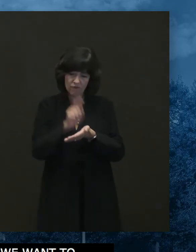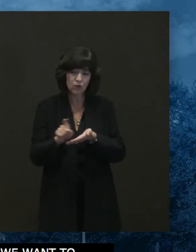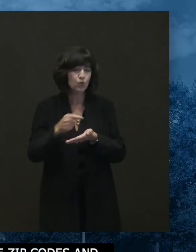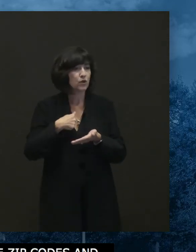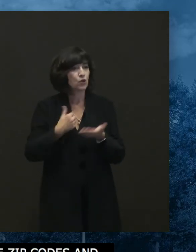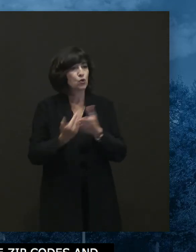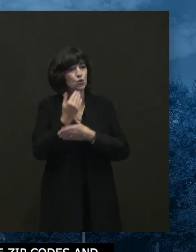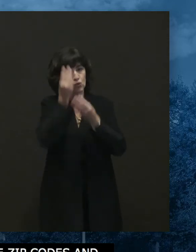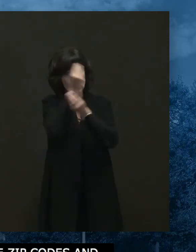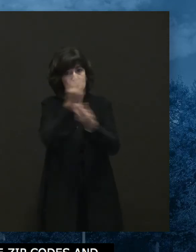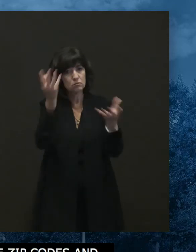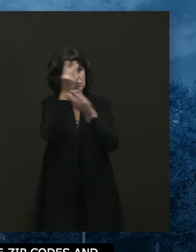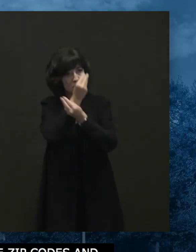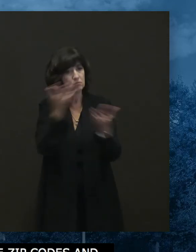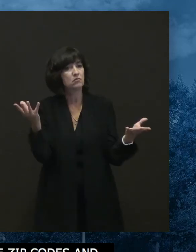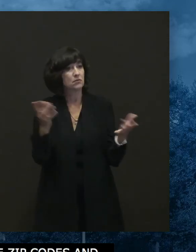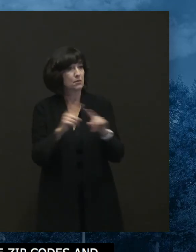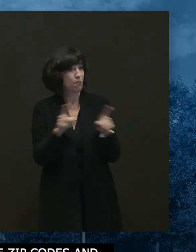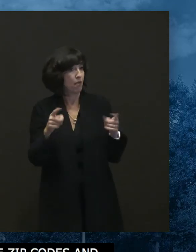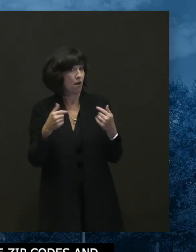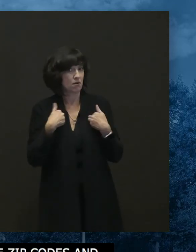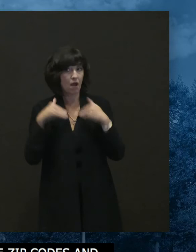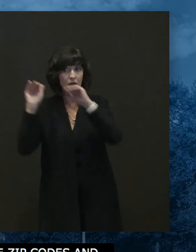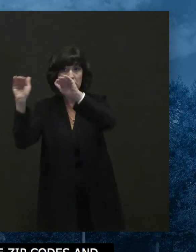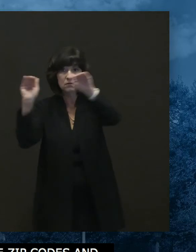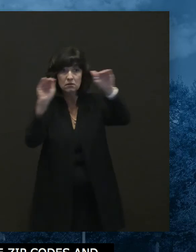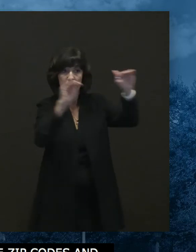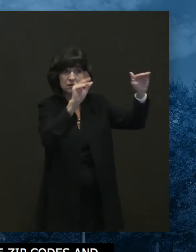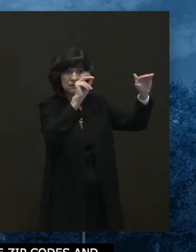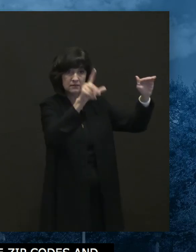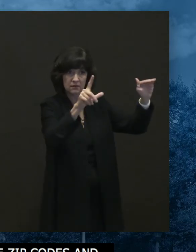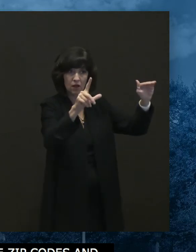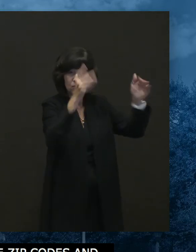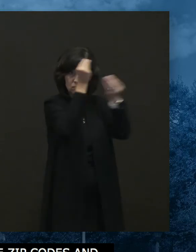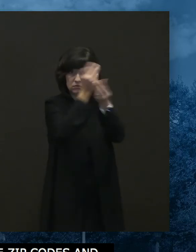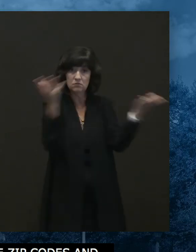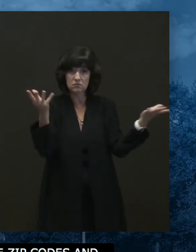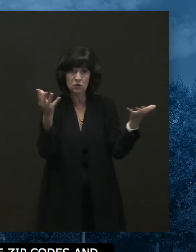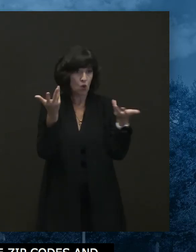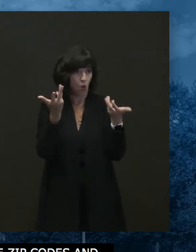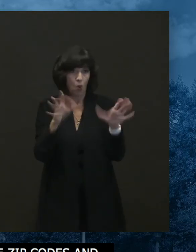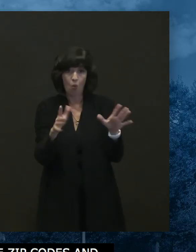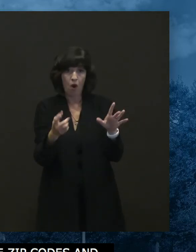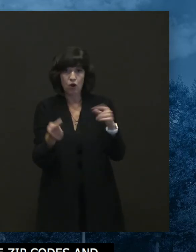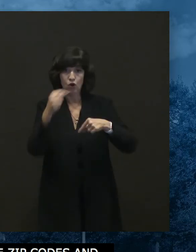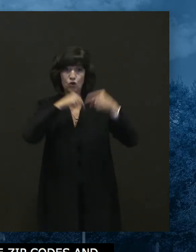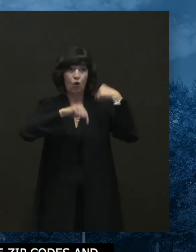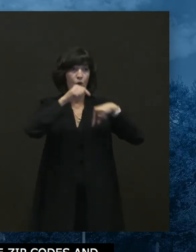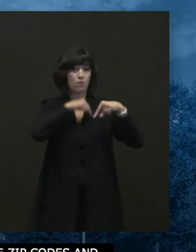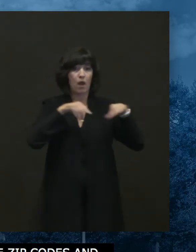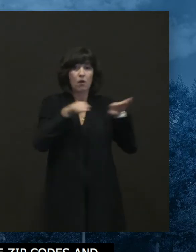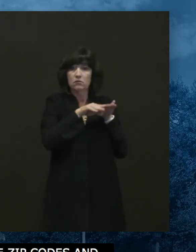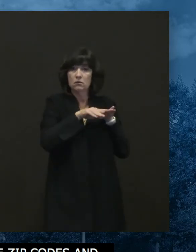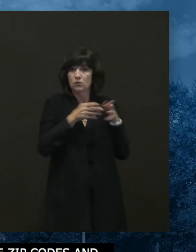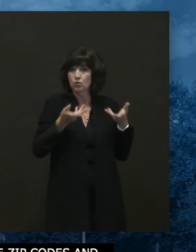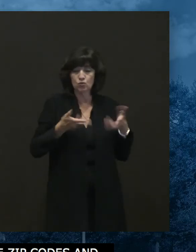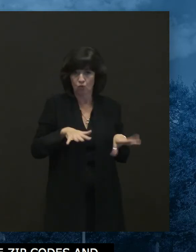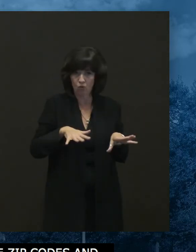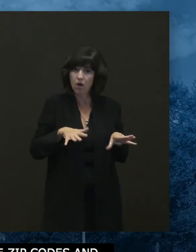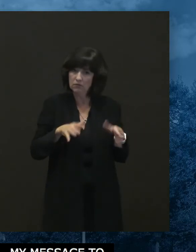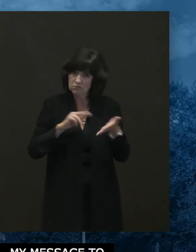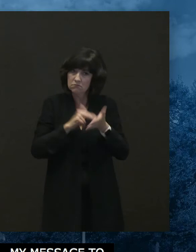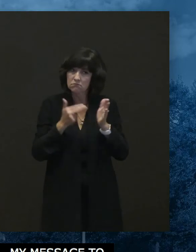my message is to every Delawarean is if we don't want to go backwards, let's follow the guidelines. Let's wear a face mask in